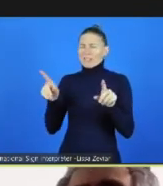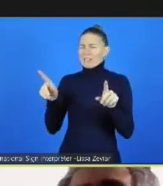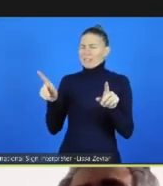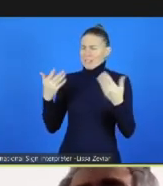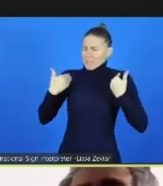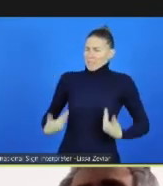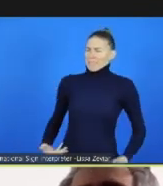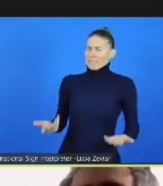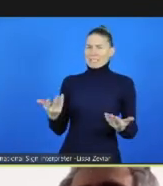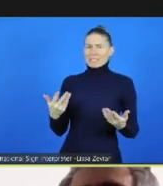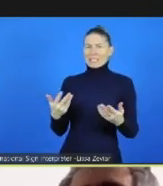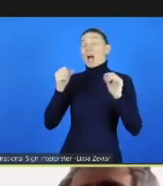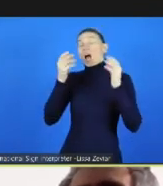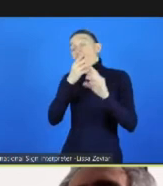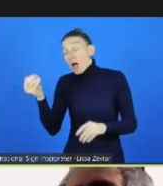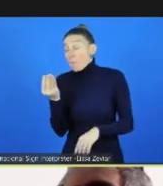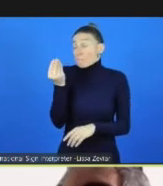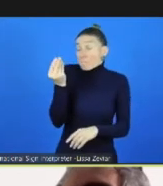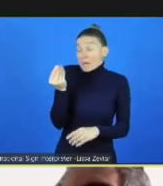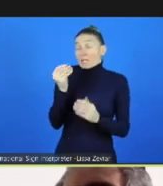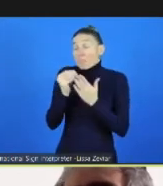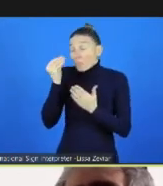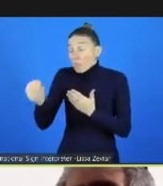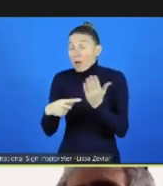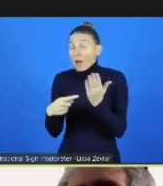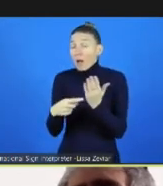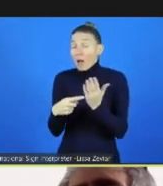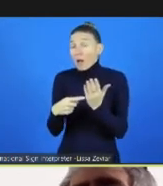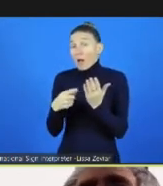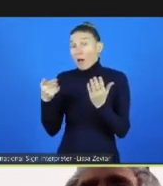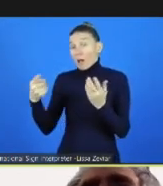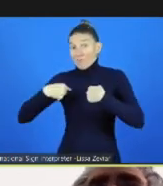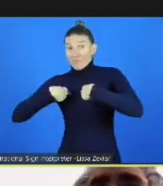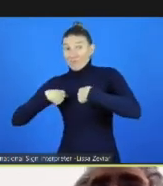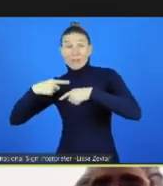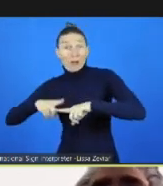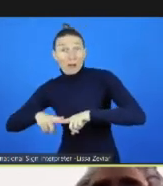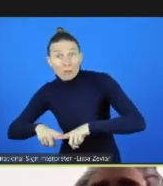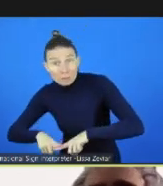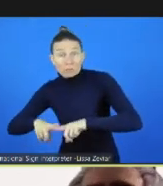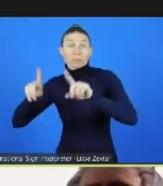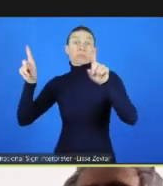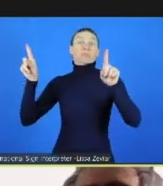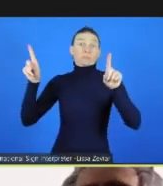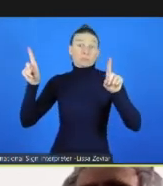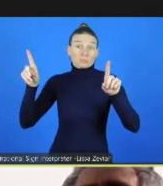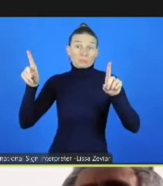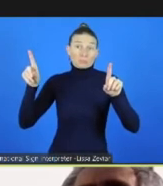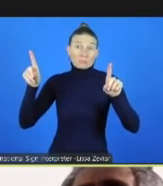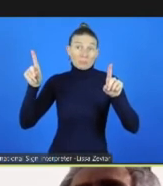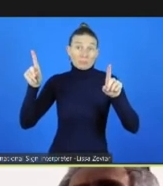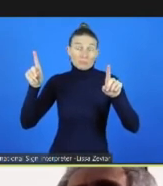money to buy technology and to acquire it is you know, it has changed my